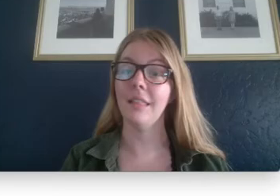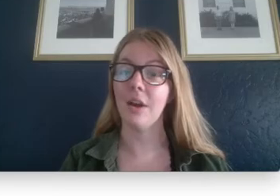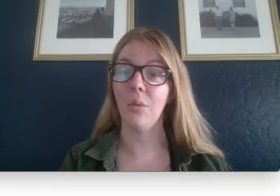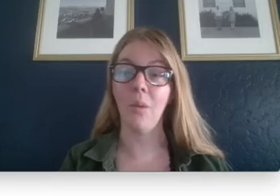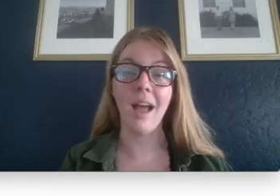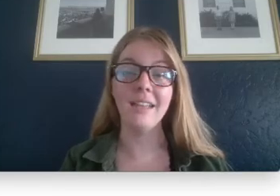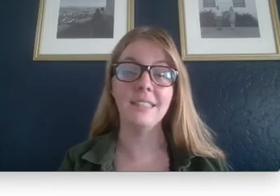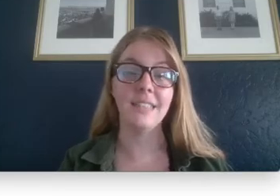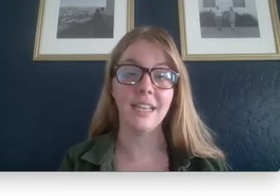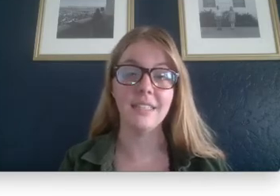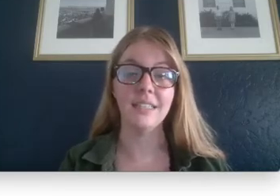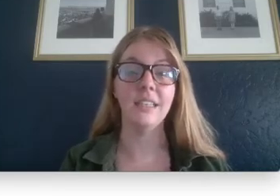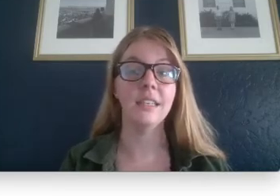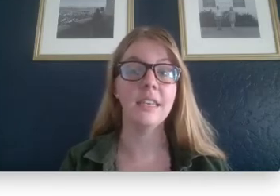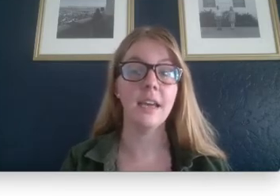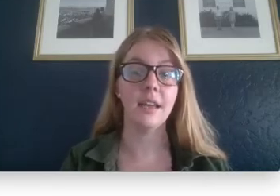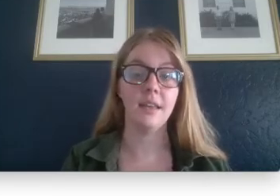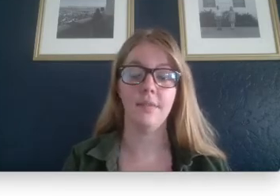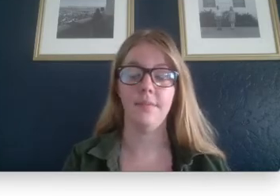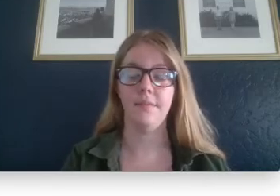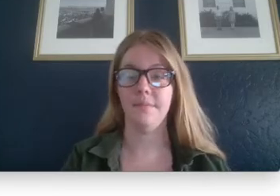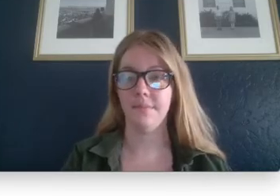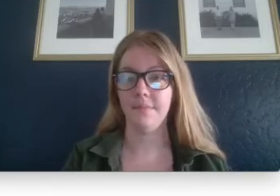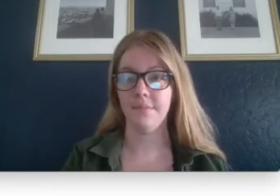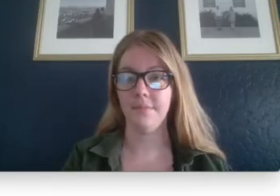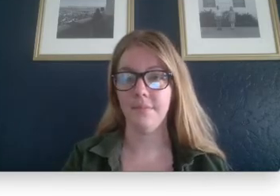The letter Y says Y.